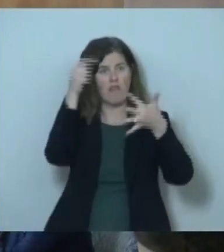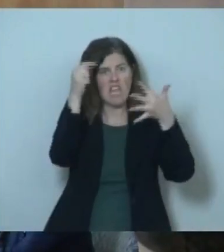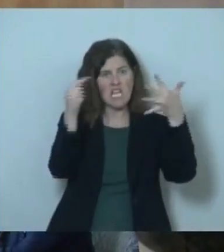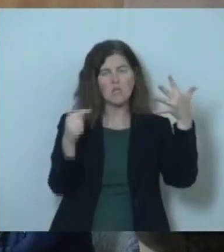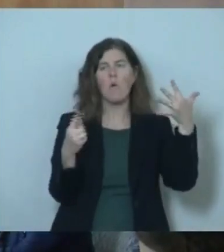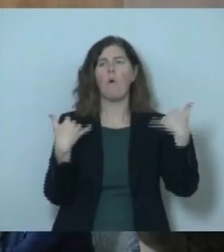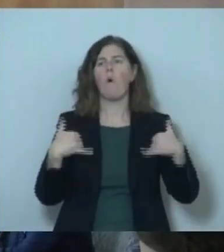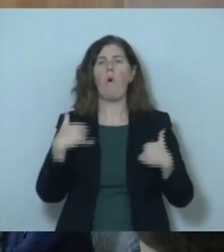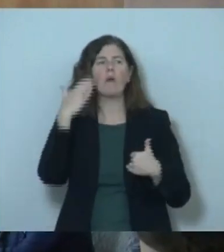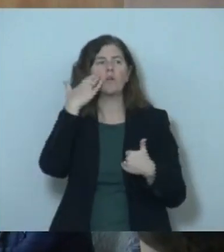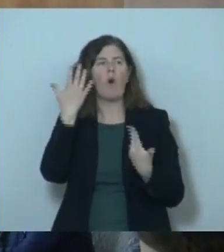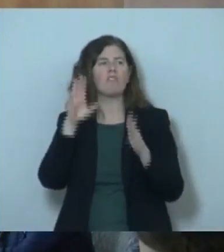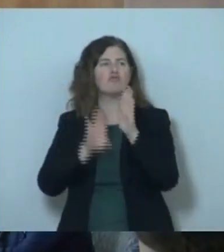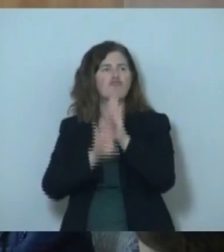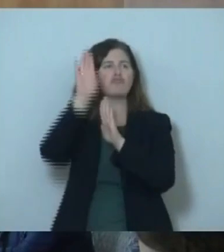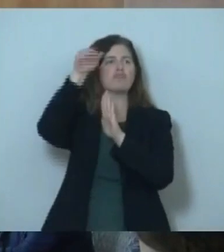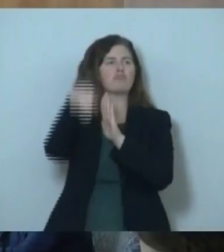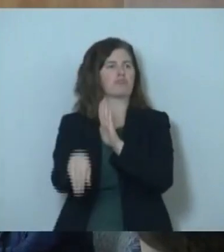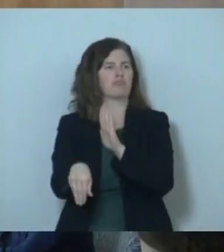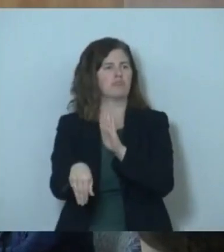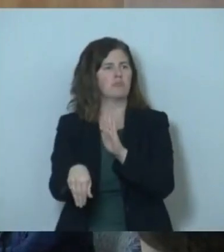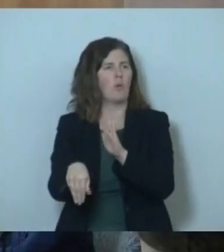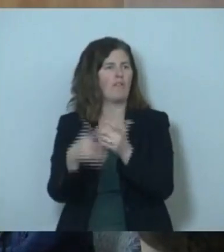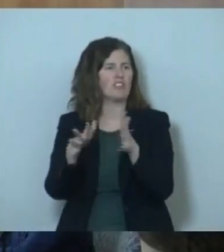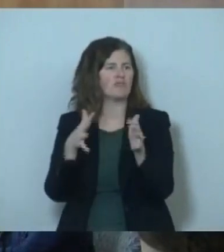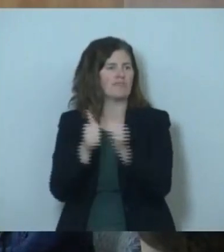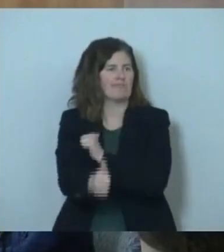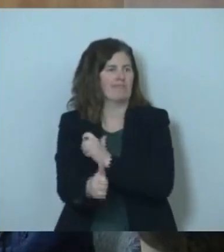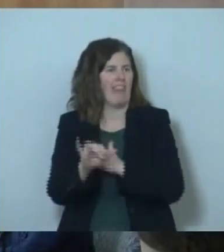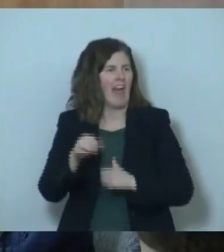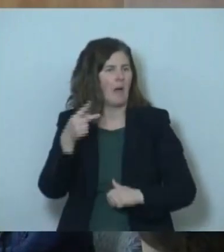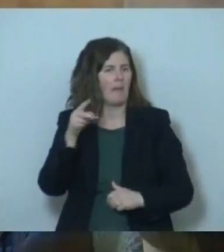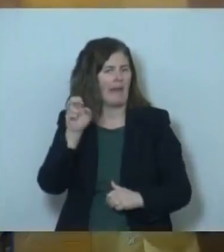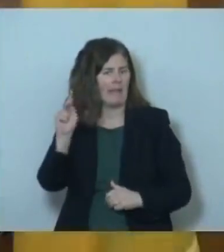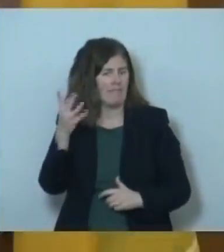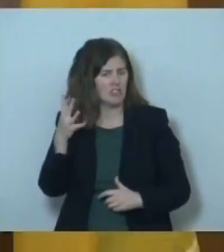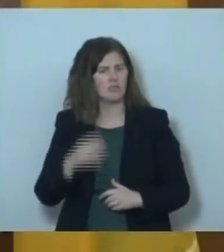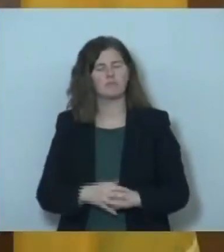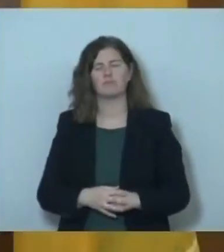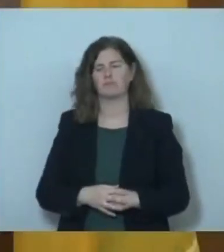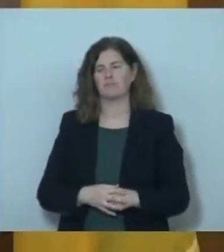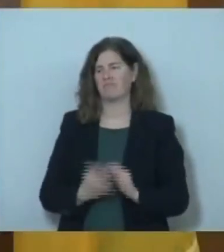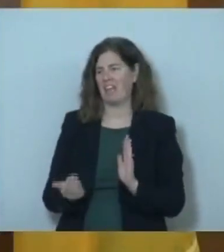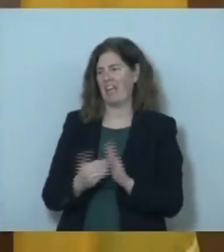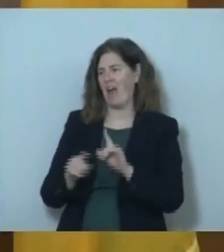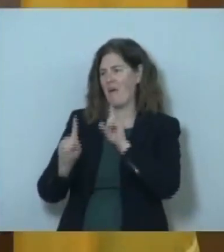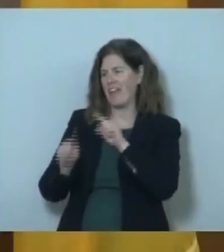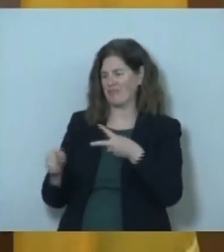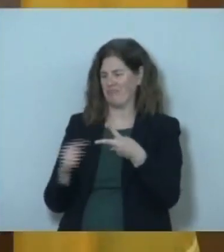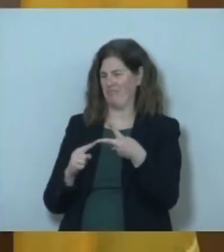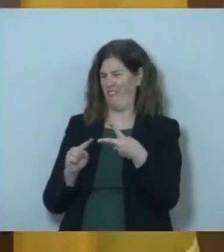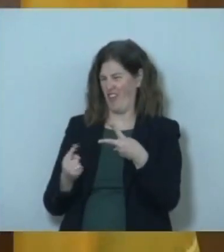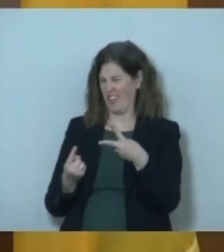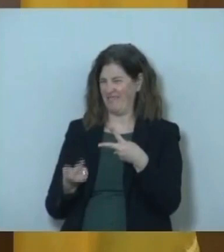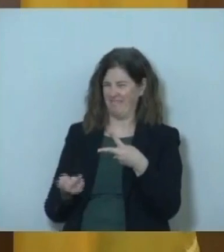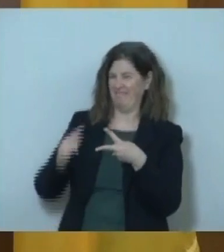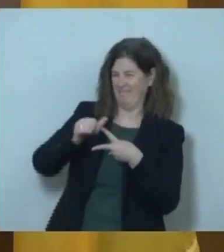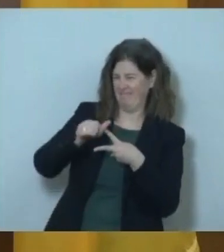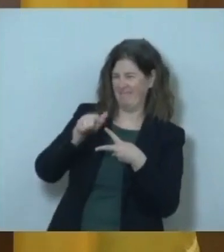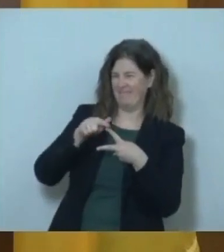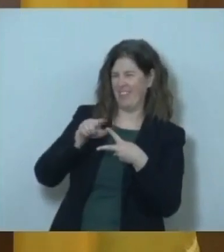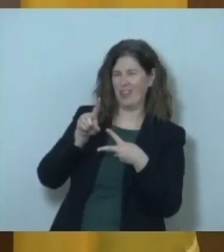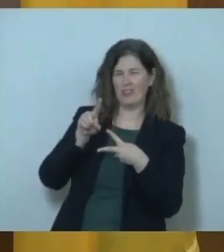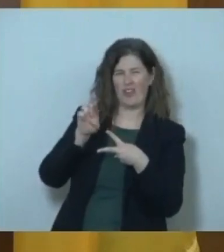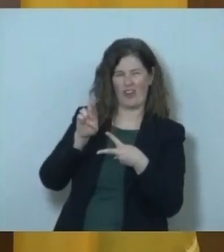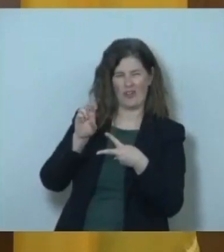that there indeed has been a peak and that we're past it? Thank you. All right, so I'm going to do the second question again. I'm going to defer that to